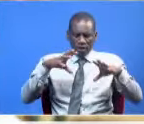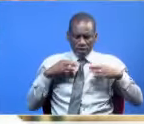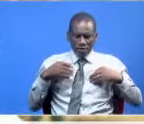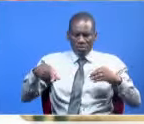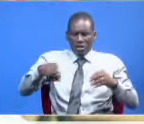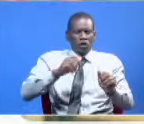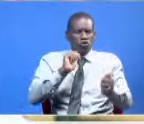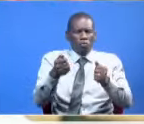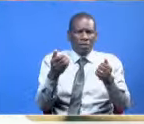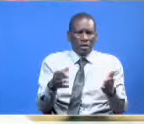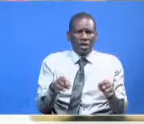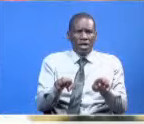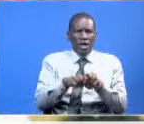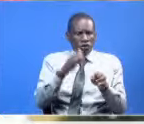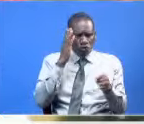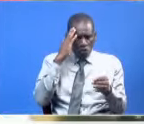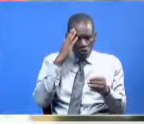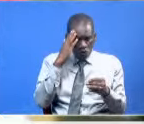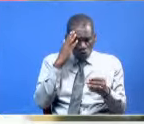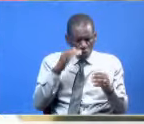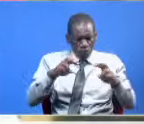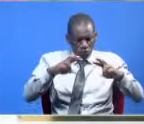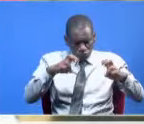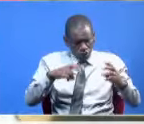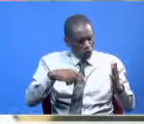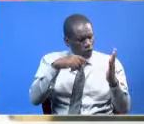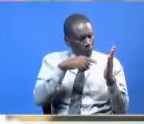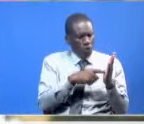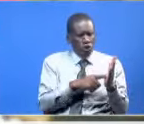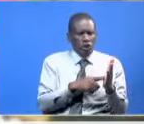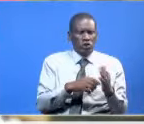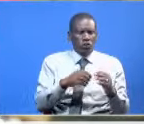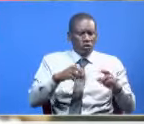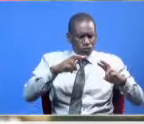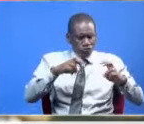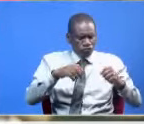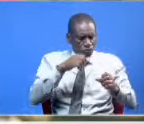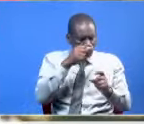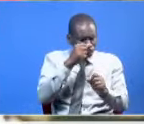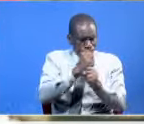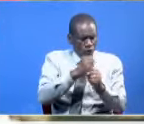as you know, we are looking for the points towards the Olympic qualifiers next month in Morocco.